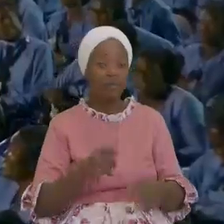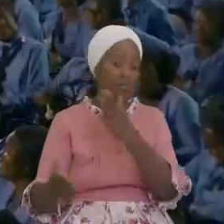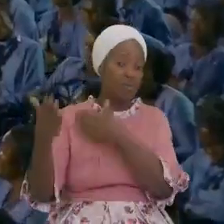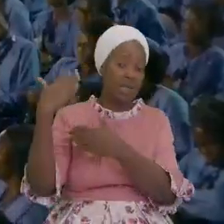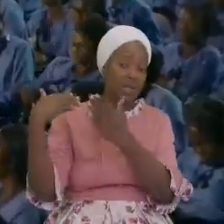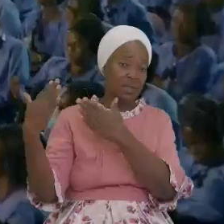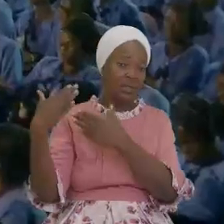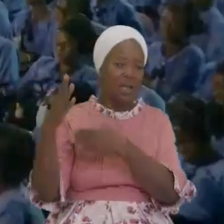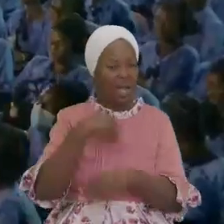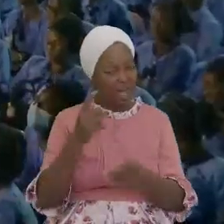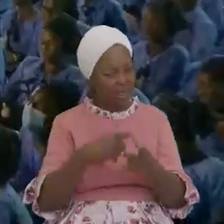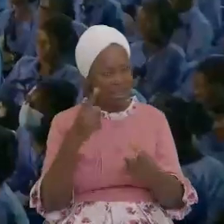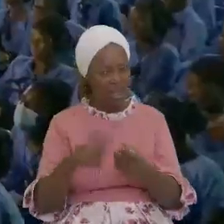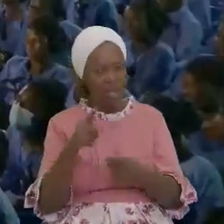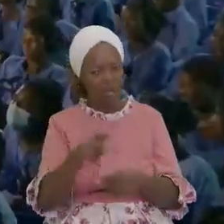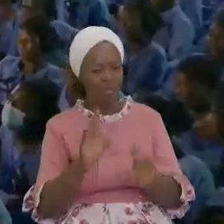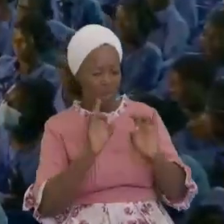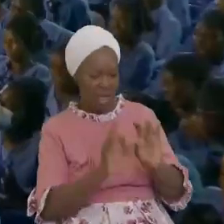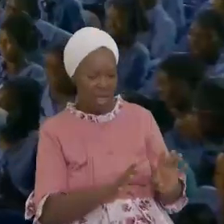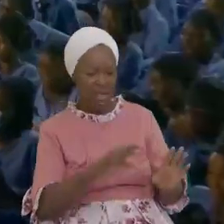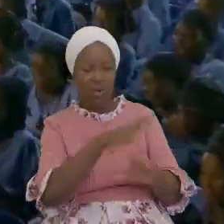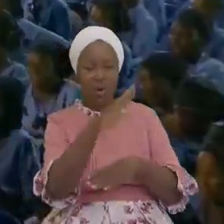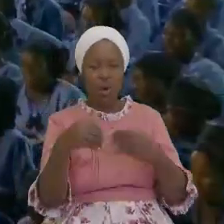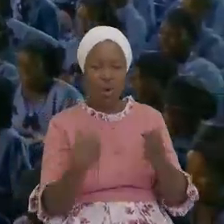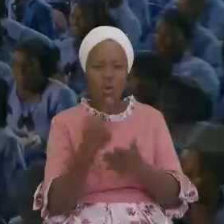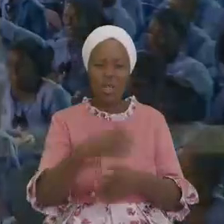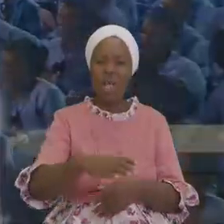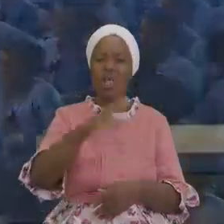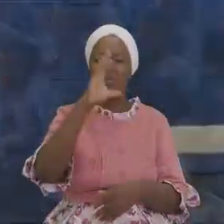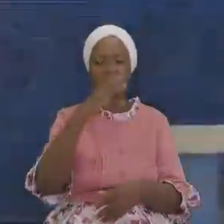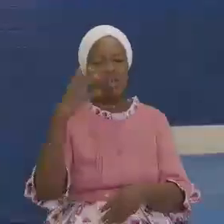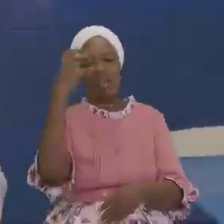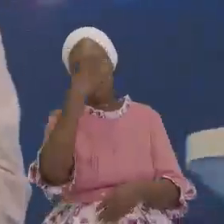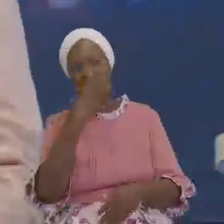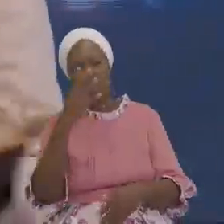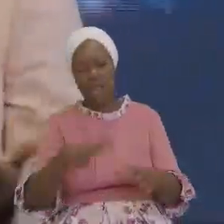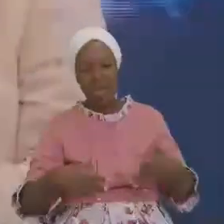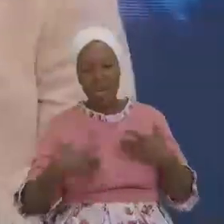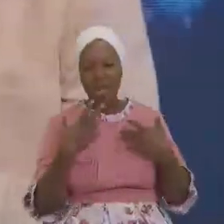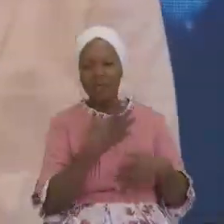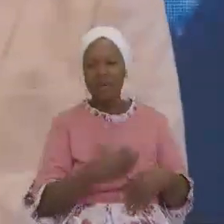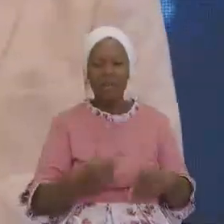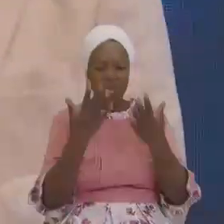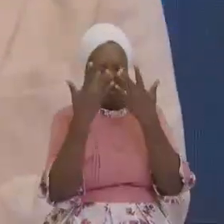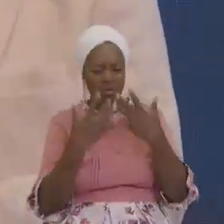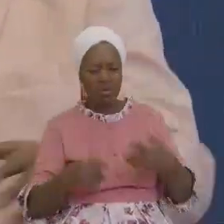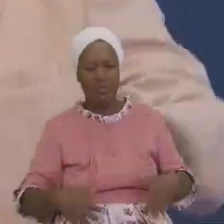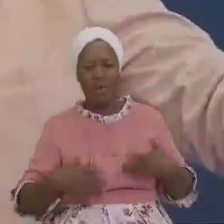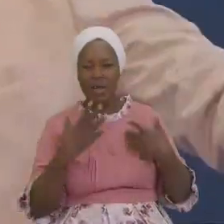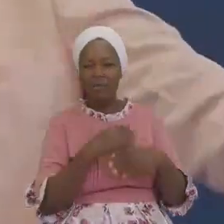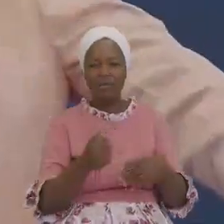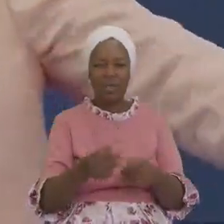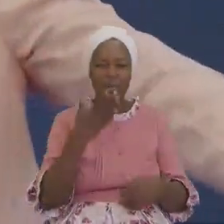and then you hate all the dwindling life, abated, aborted life of the past.